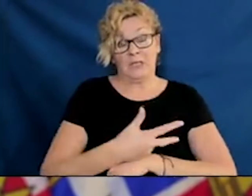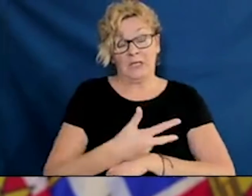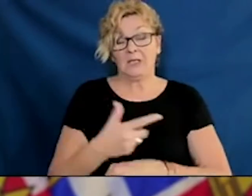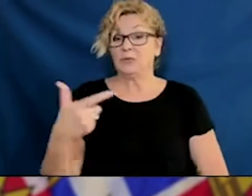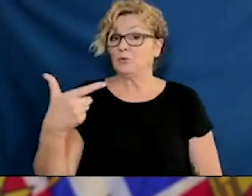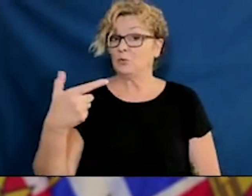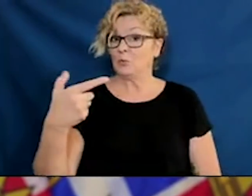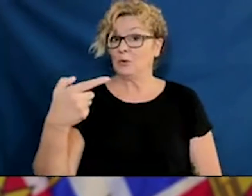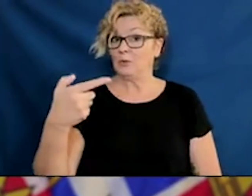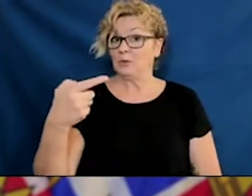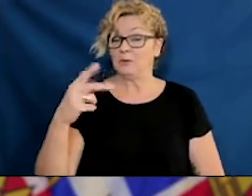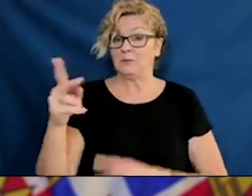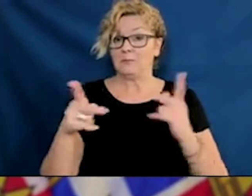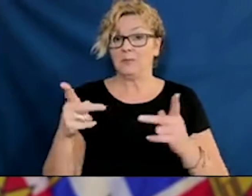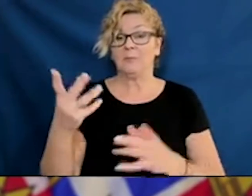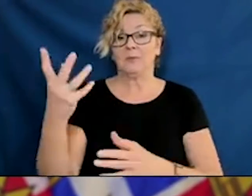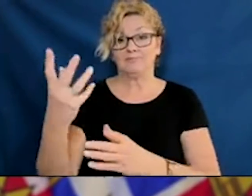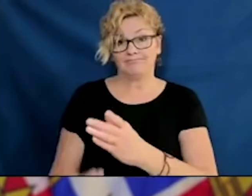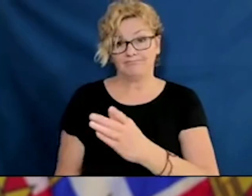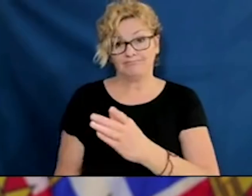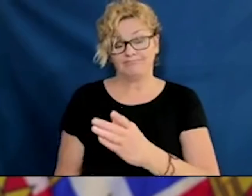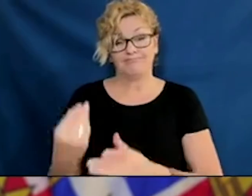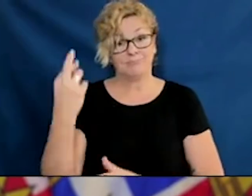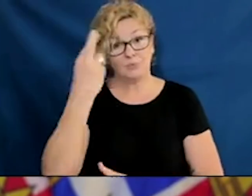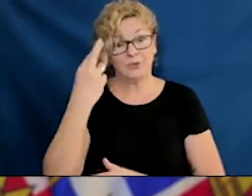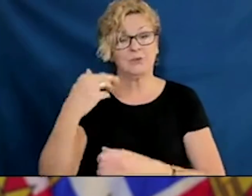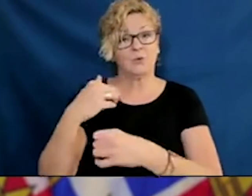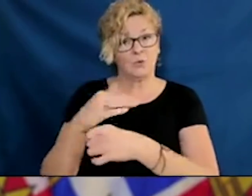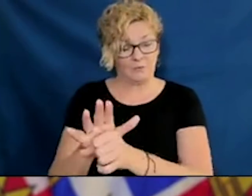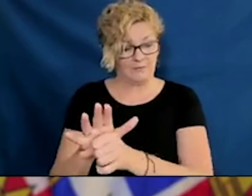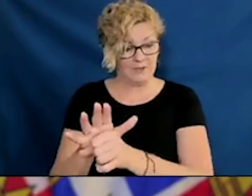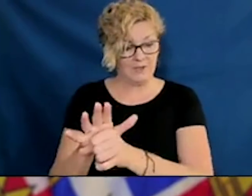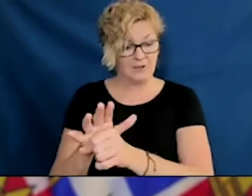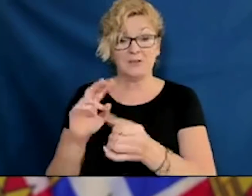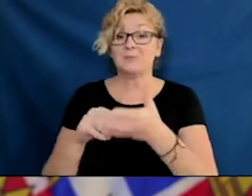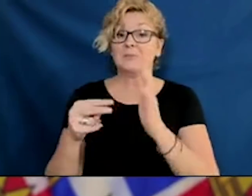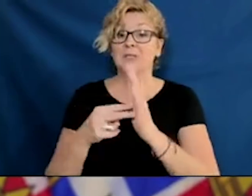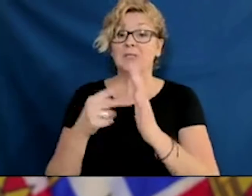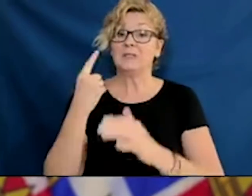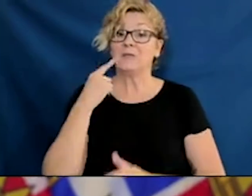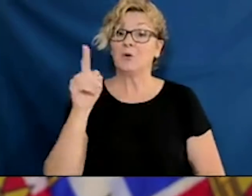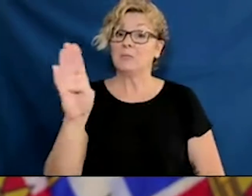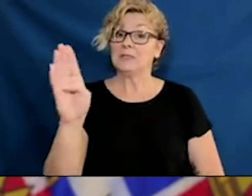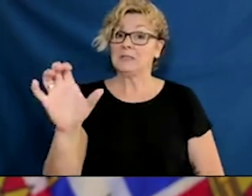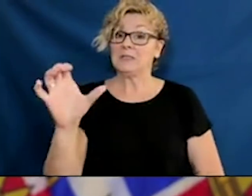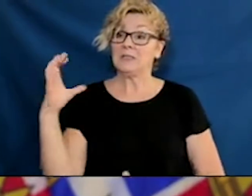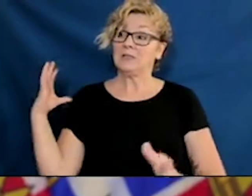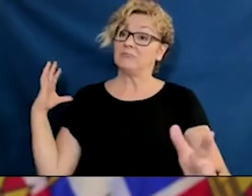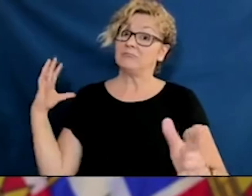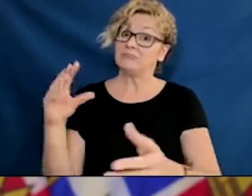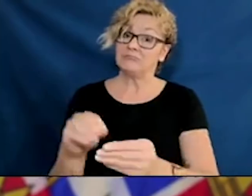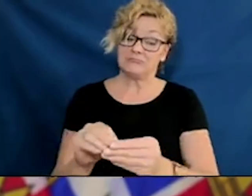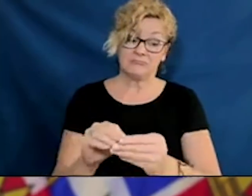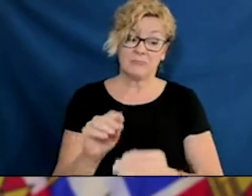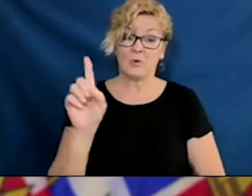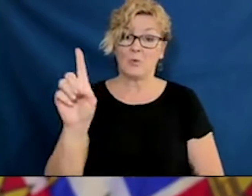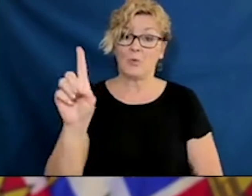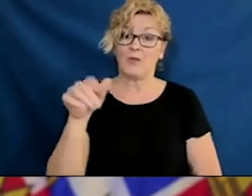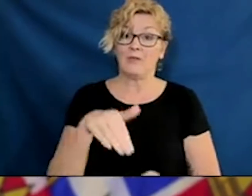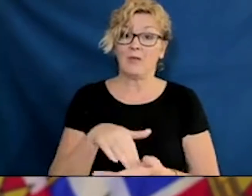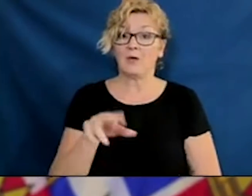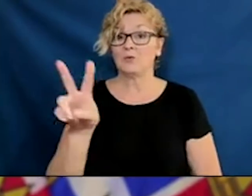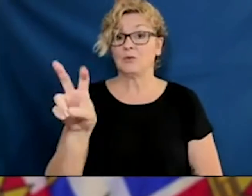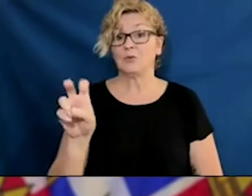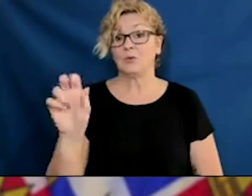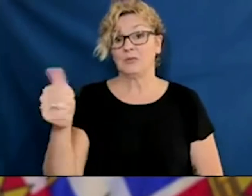1,210 people. And as always, we know how challenging a time this is to have somebody who's passed away from